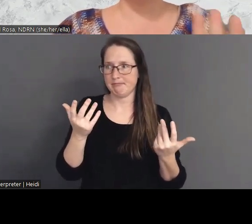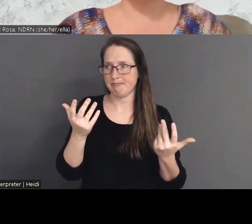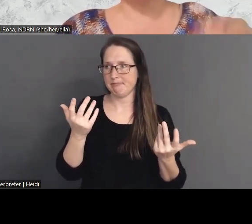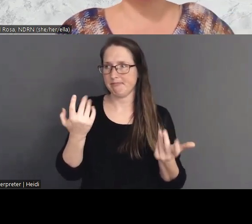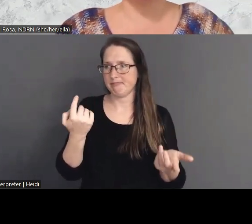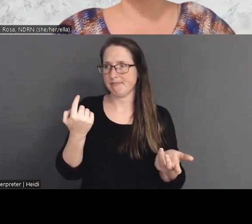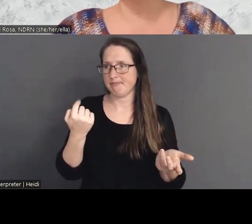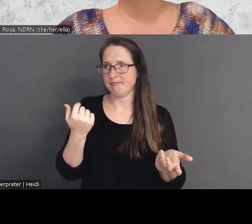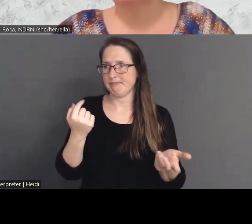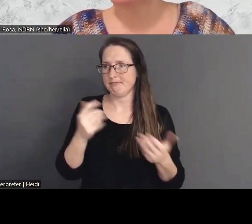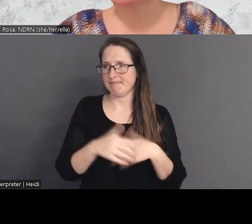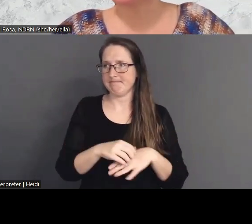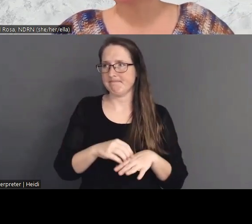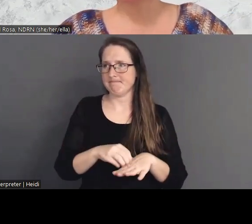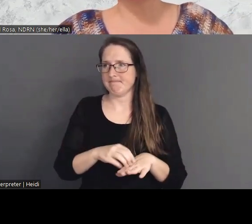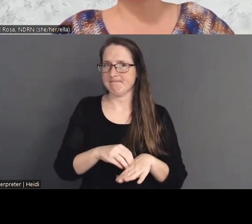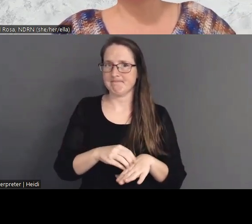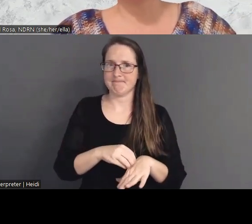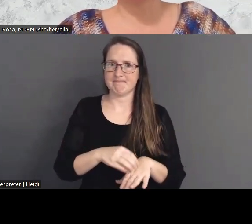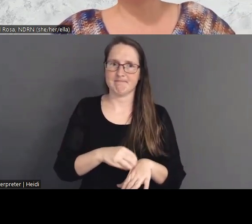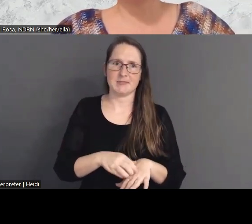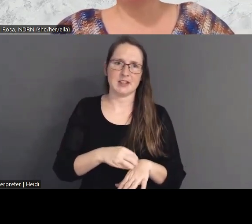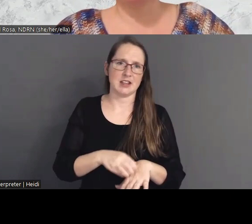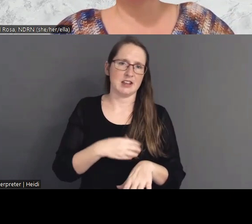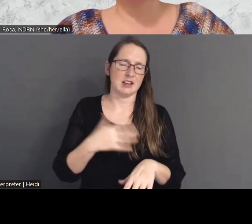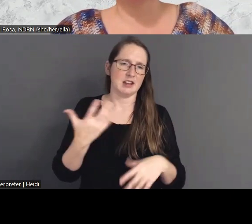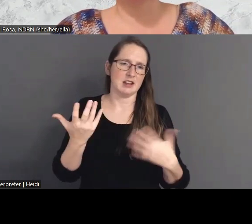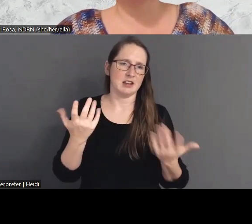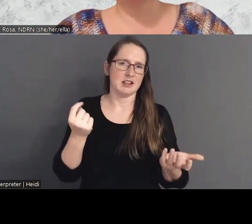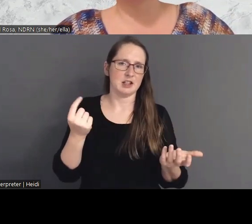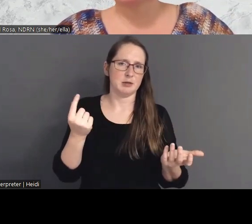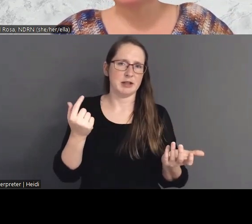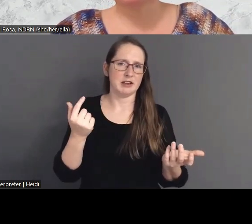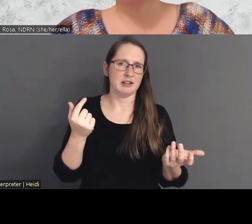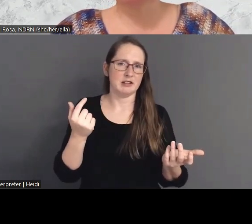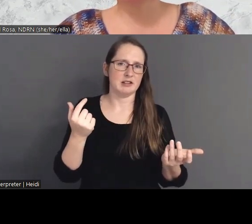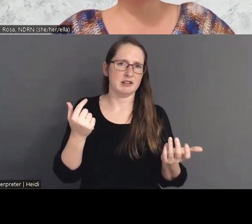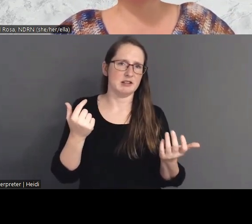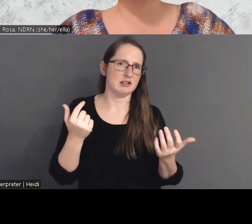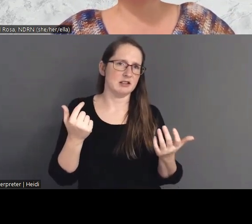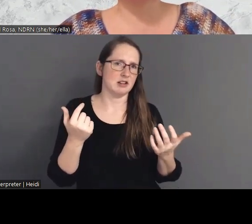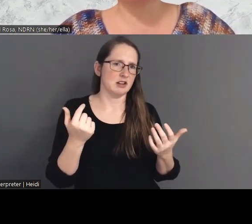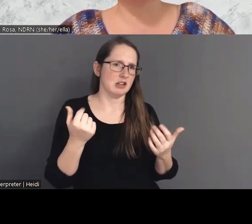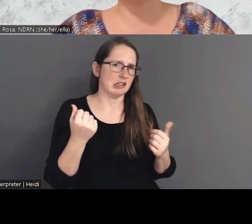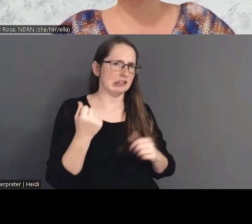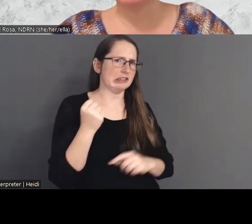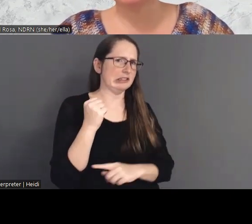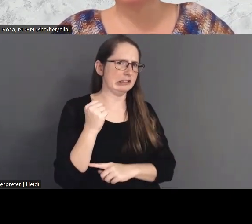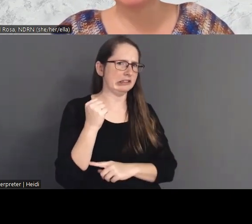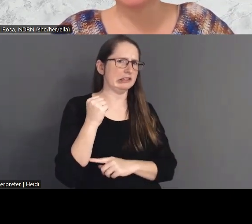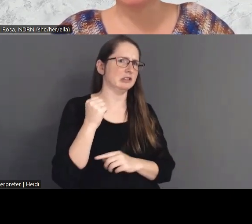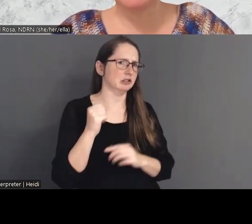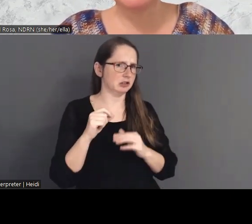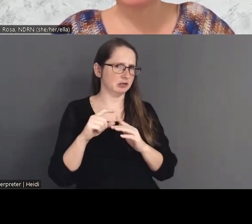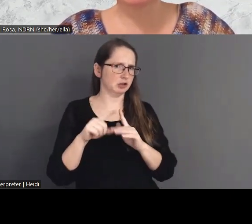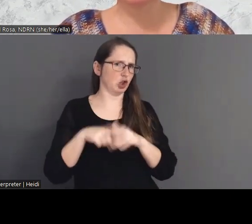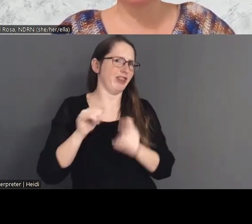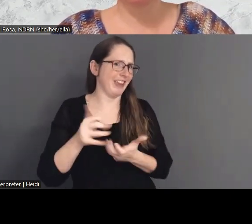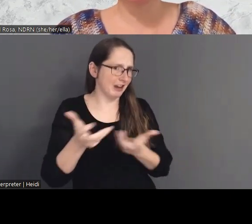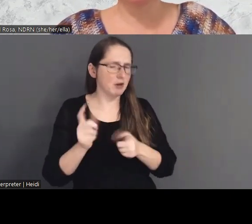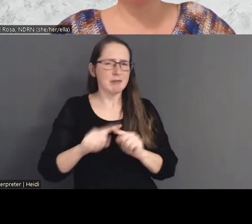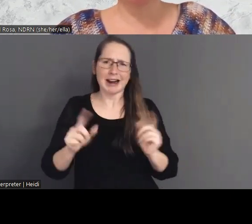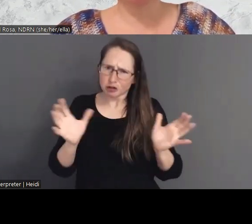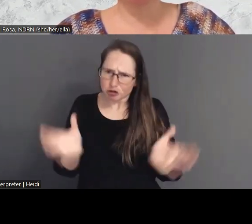bit, I don't know, trepidatious to begin that conversation. But I really encourage all of